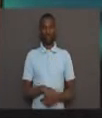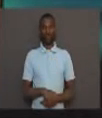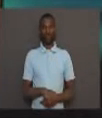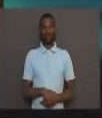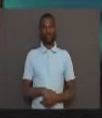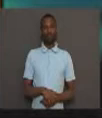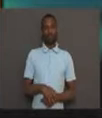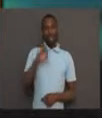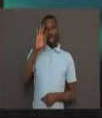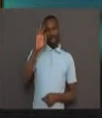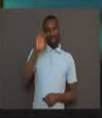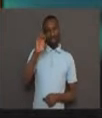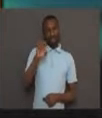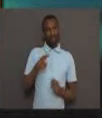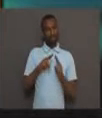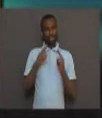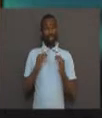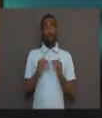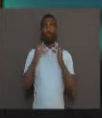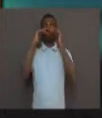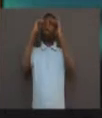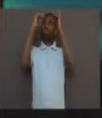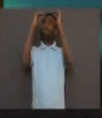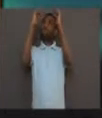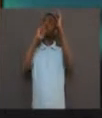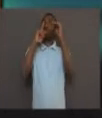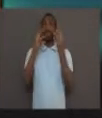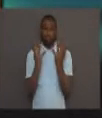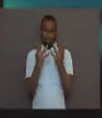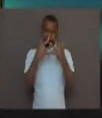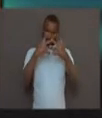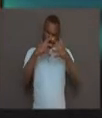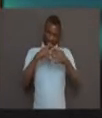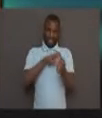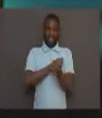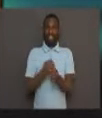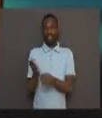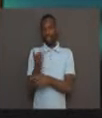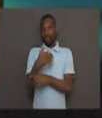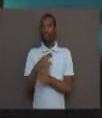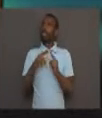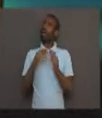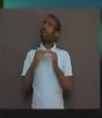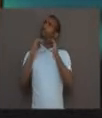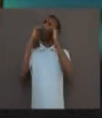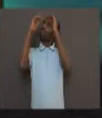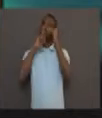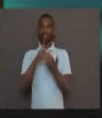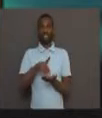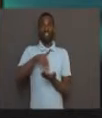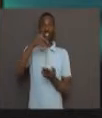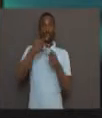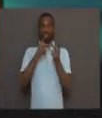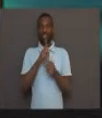Iron is at the peak of our binding energy curve. As nucleons